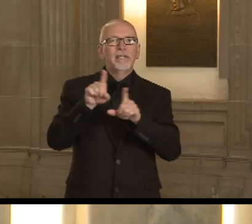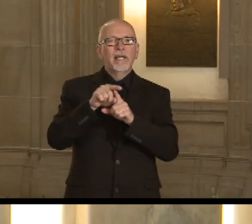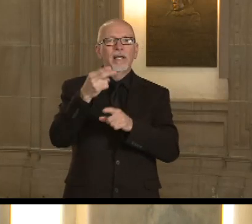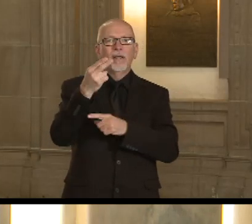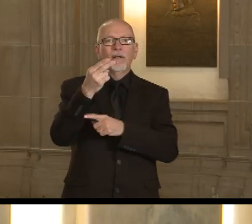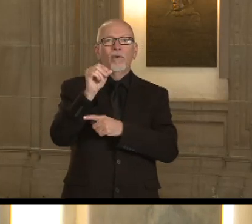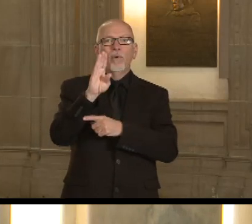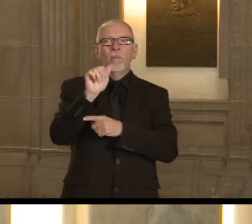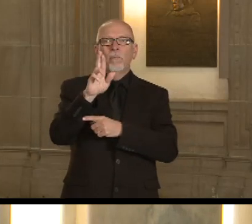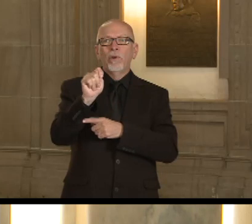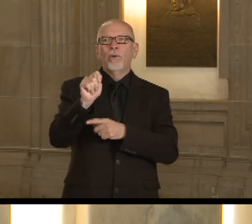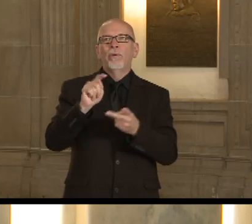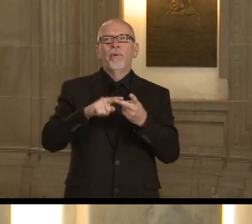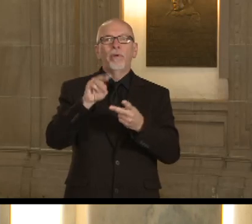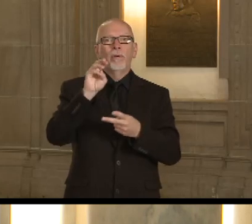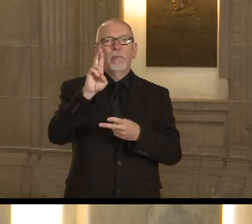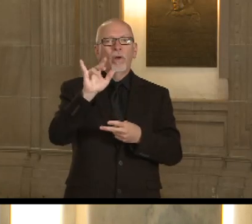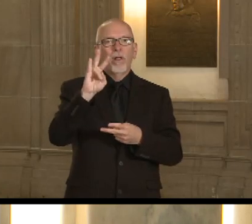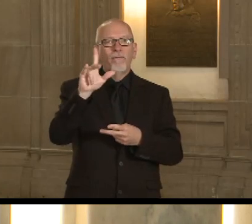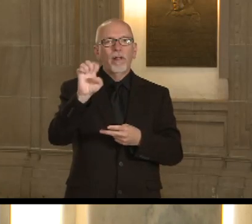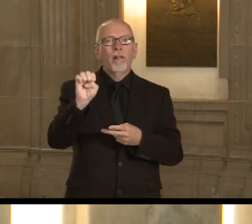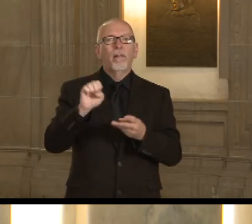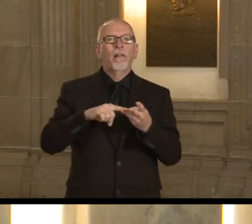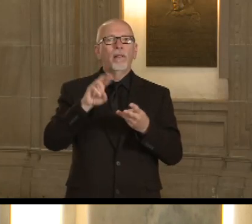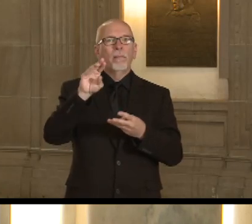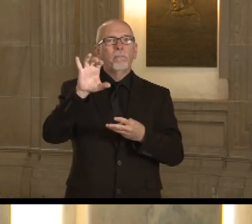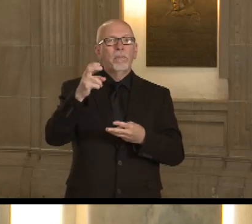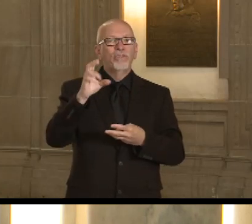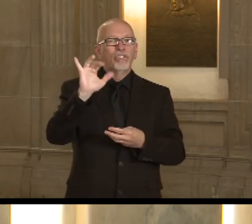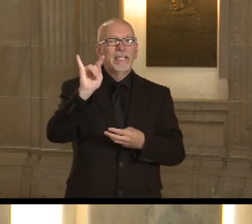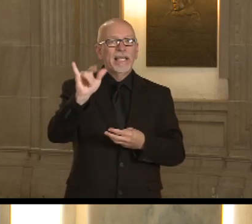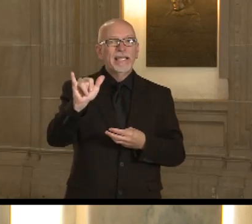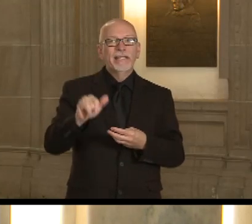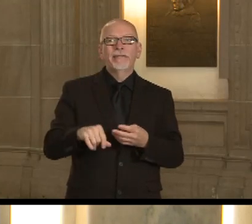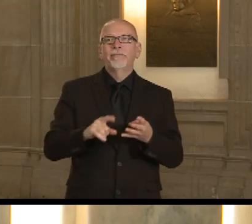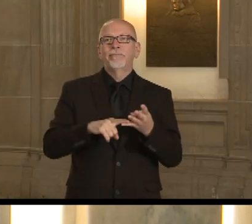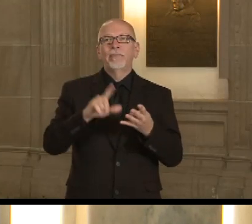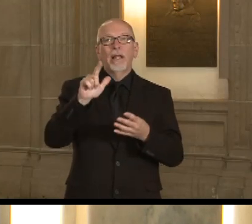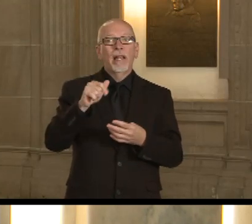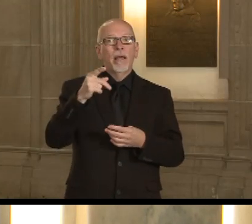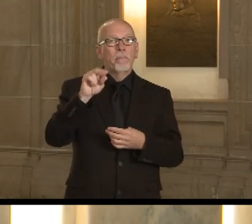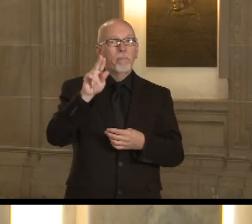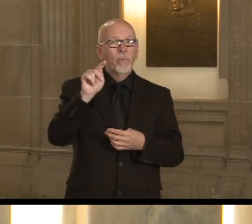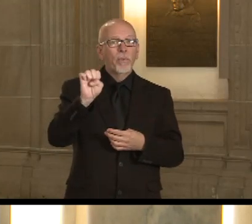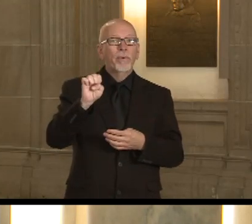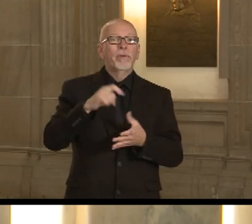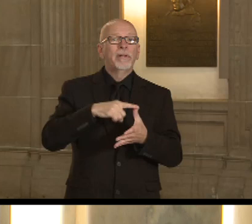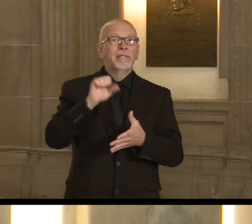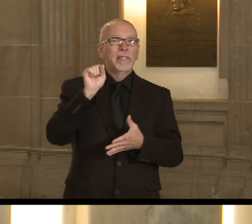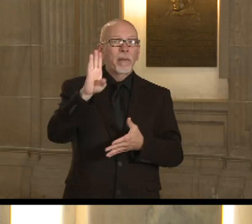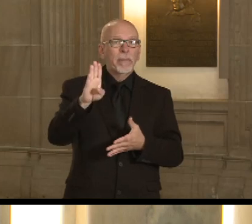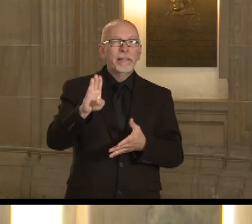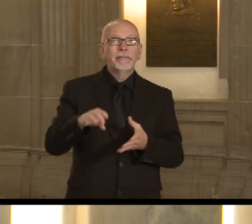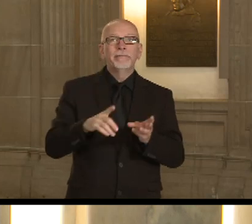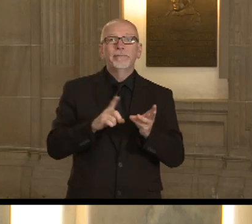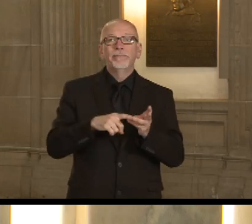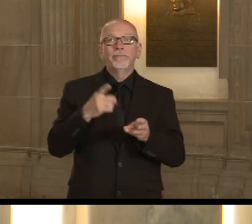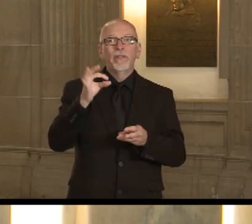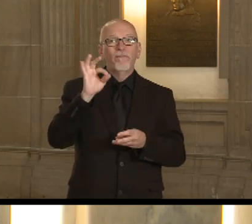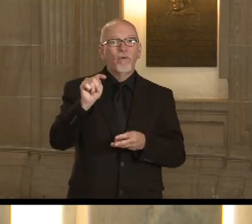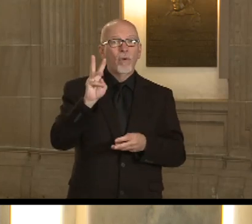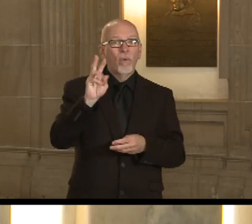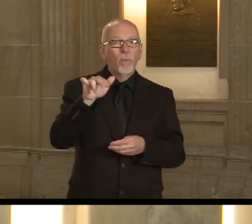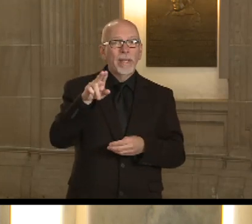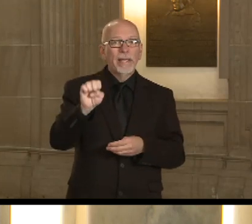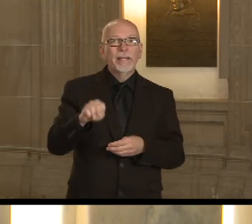Hobart, Merrillville, Michigan City, LaPorte, South Bend, Fort